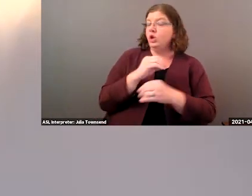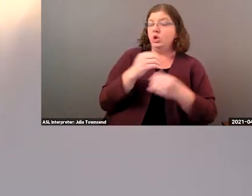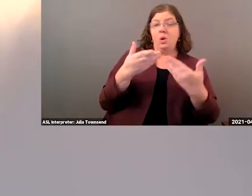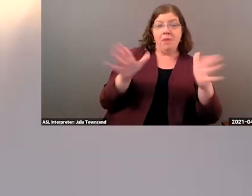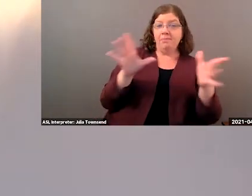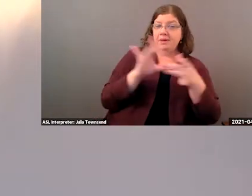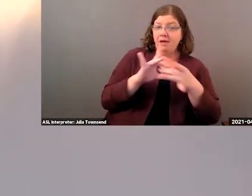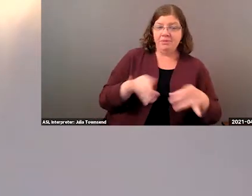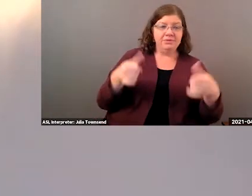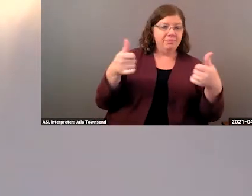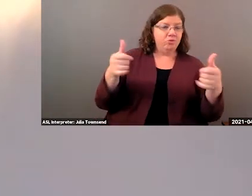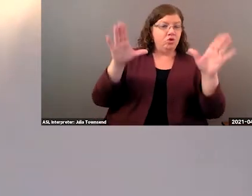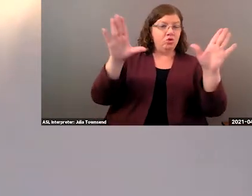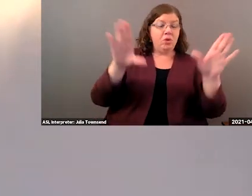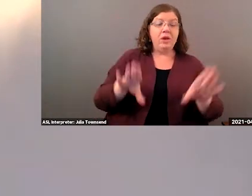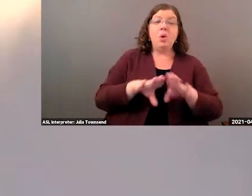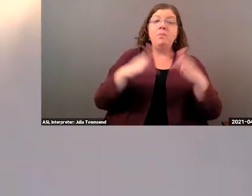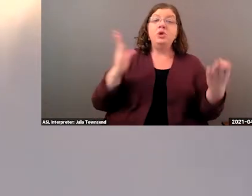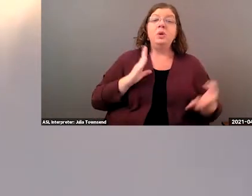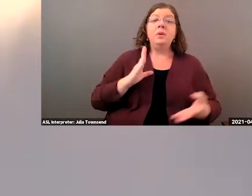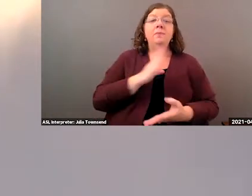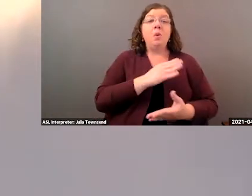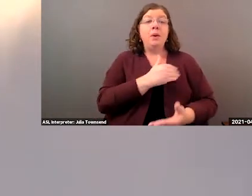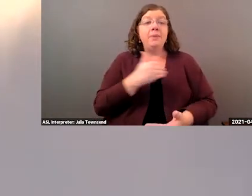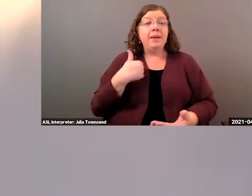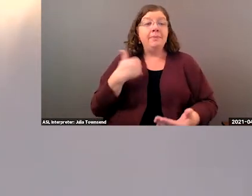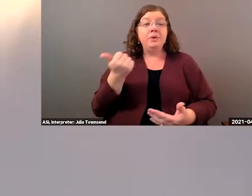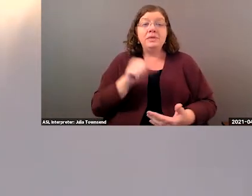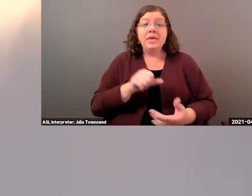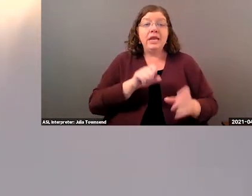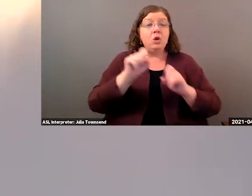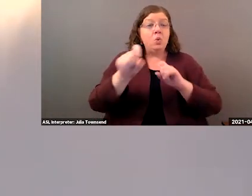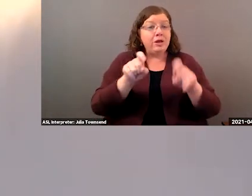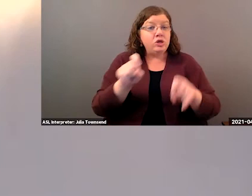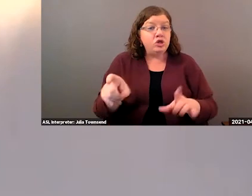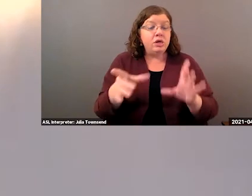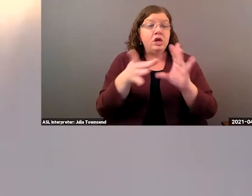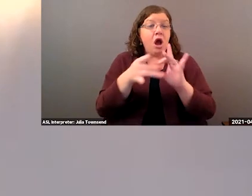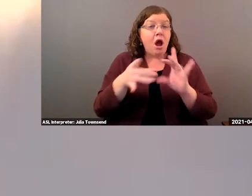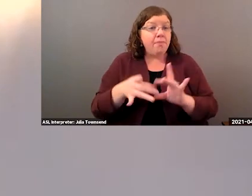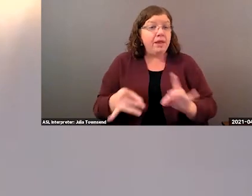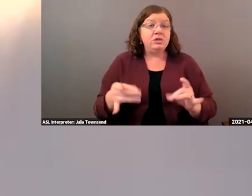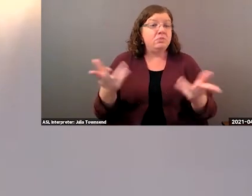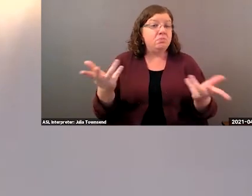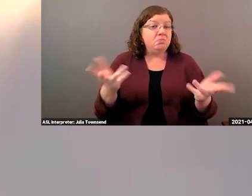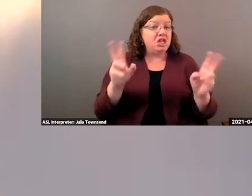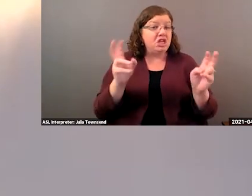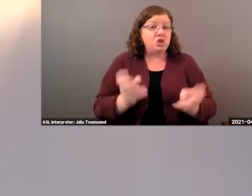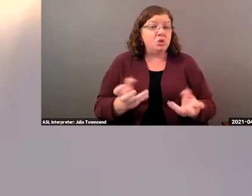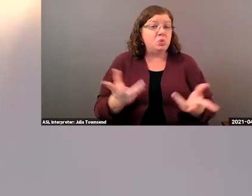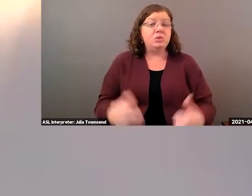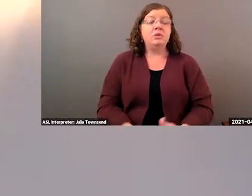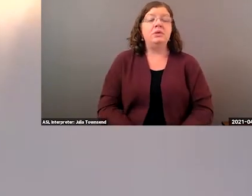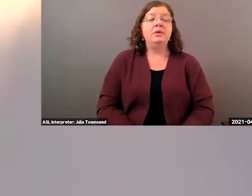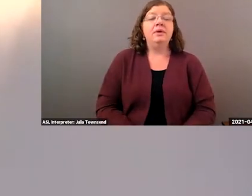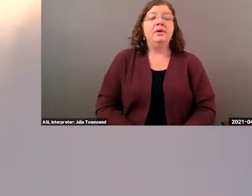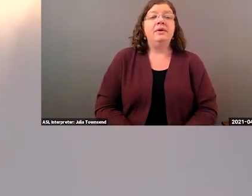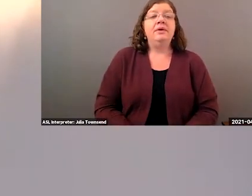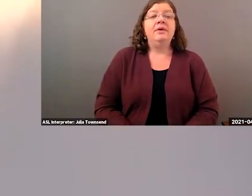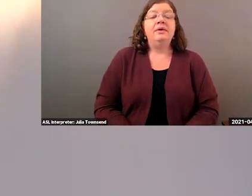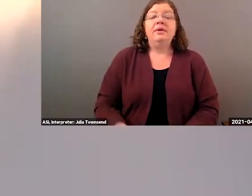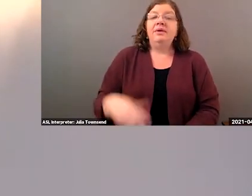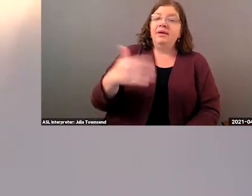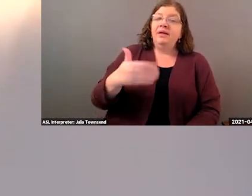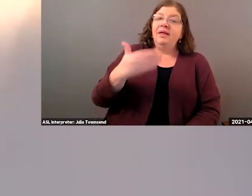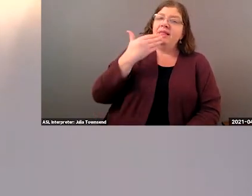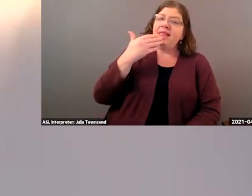Great. Then I'll open it up to board members. Any questions, comments, or issues, please? Thank you very much for that